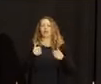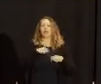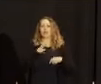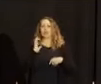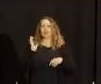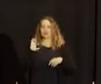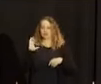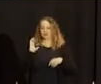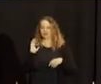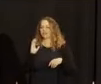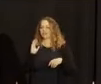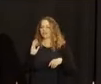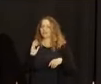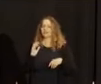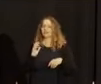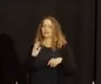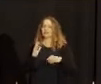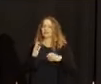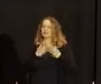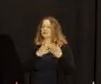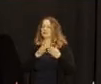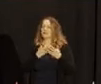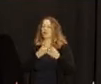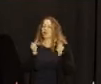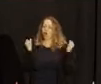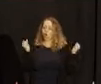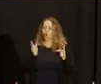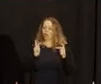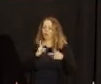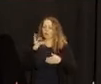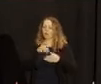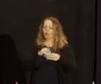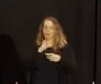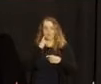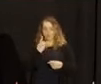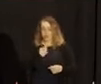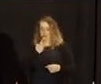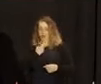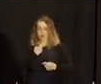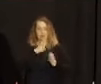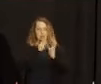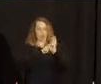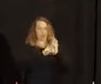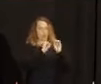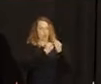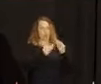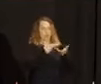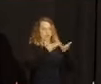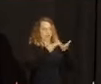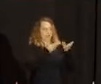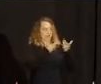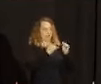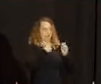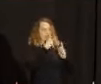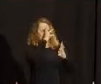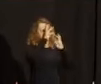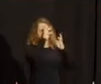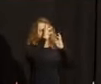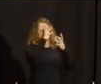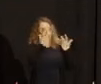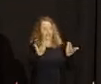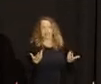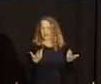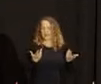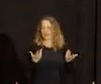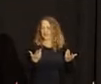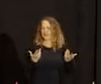of the work that we're doing, we understand that if it's just us in a policy office making up good ideas that are